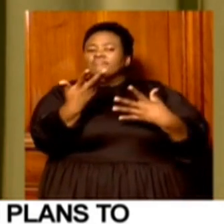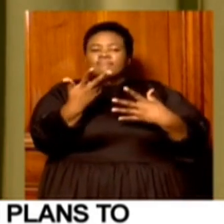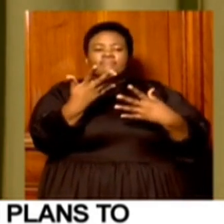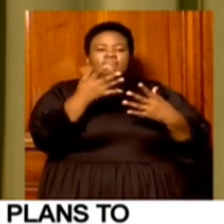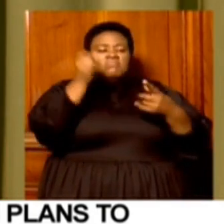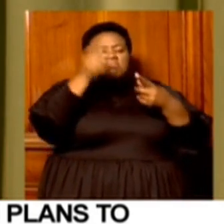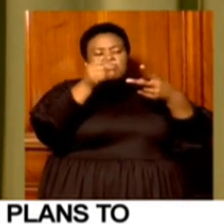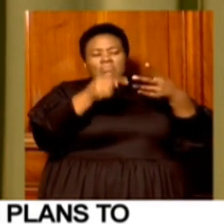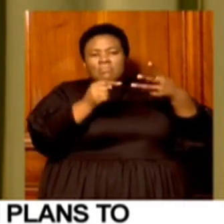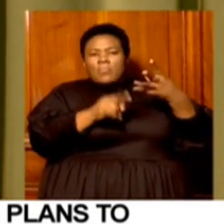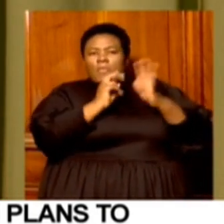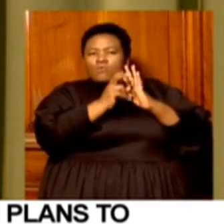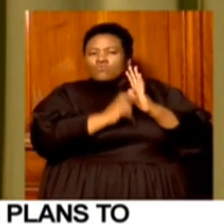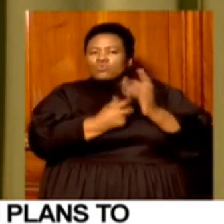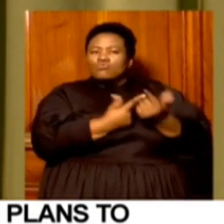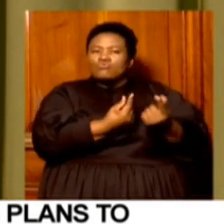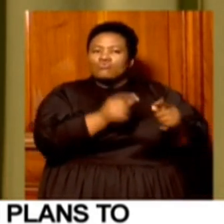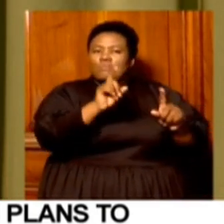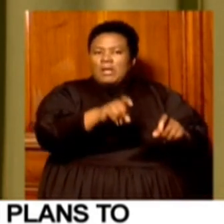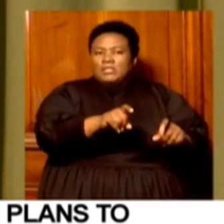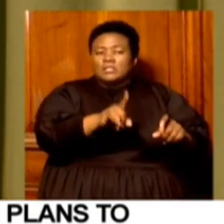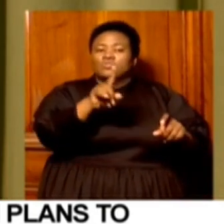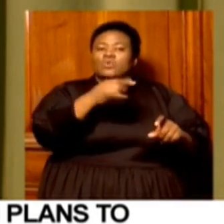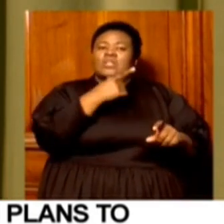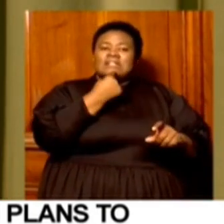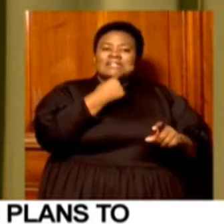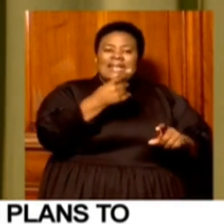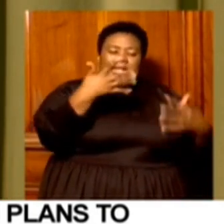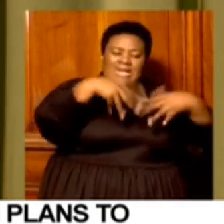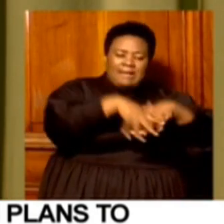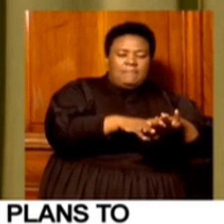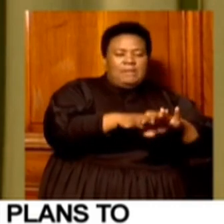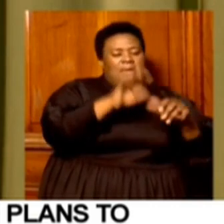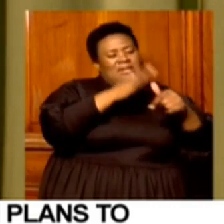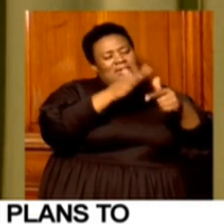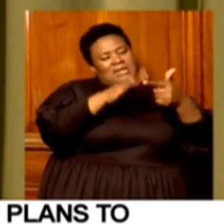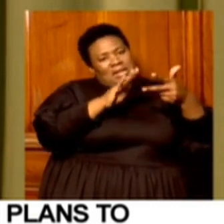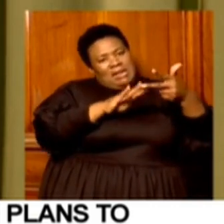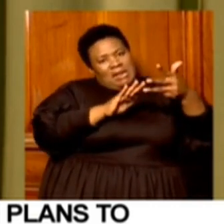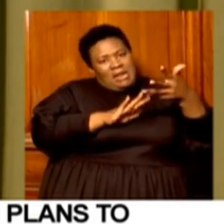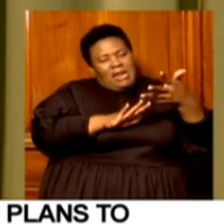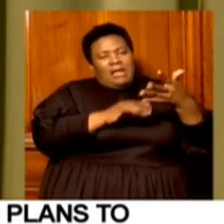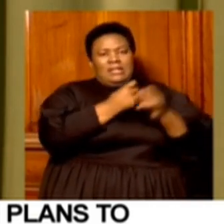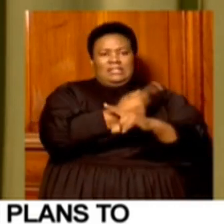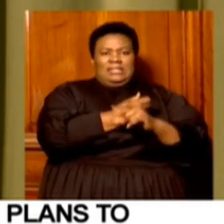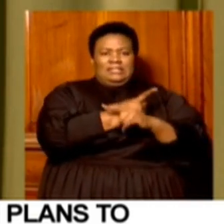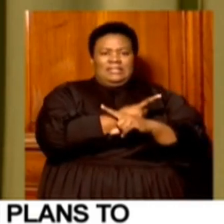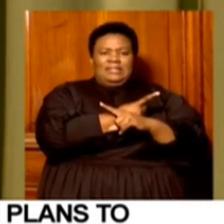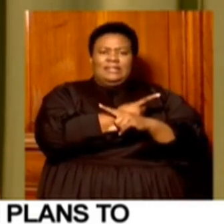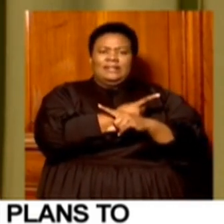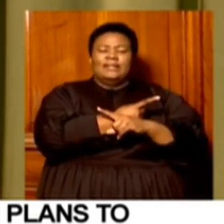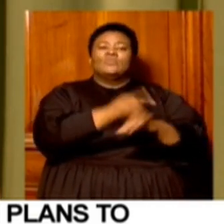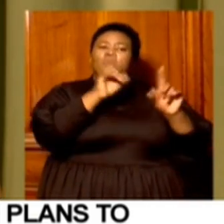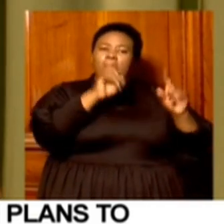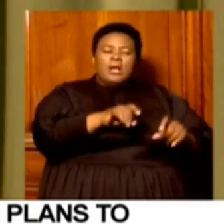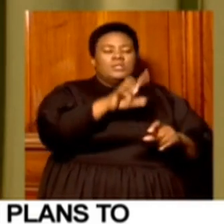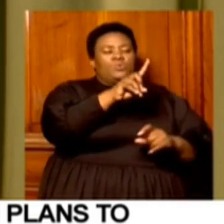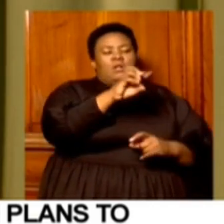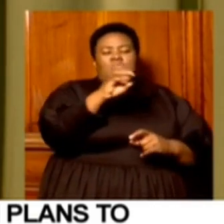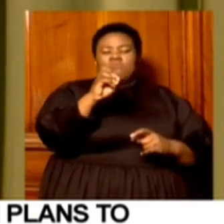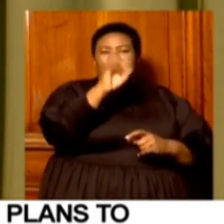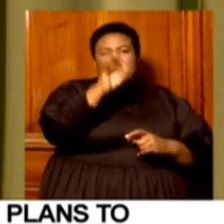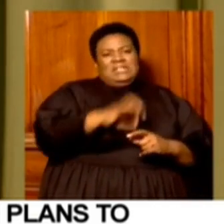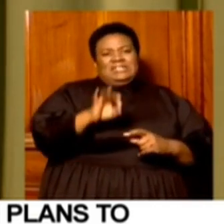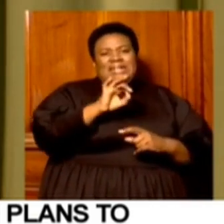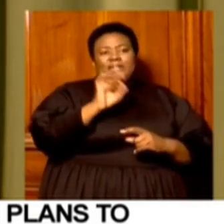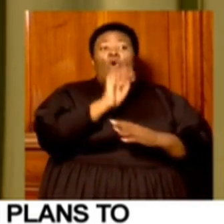in the taxi, and that is it. And that the taxi does not go on overload. 100% masks and all of that. It